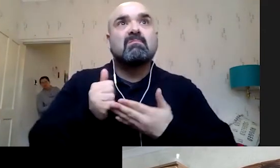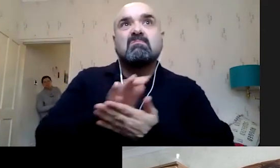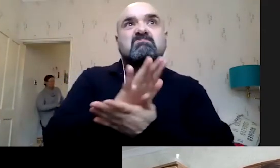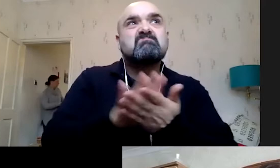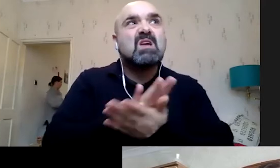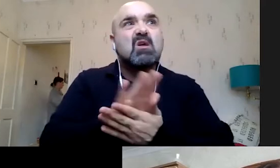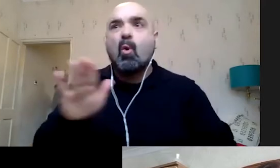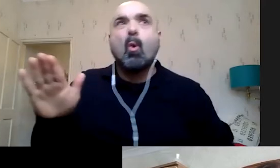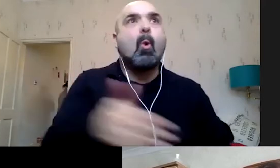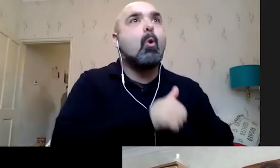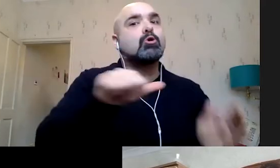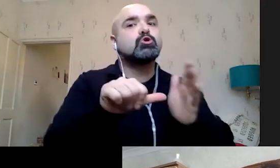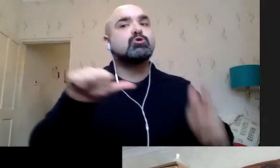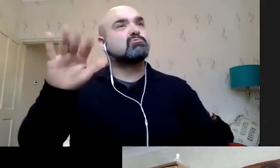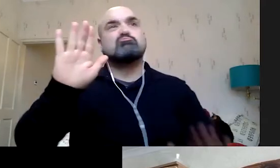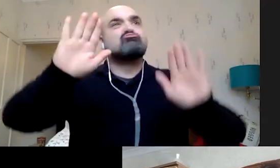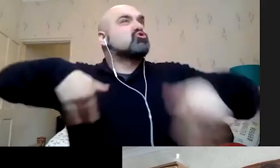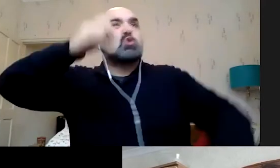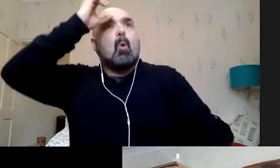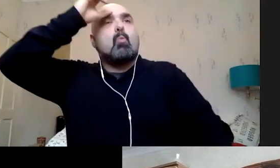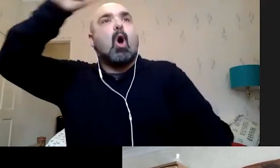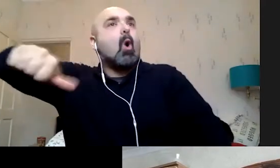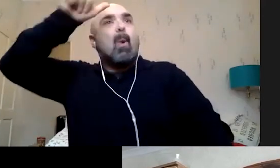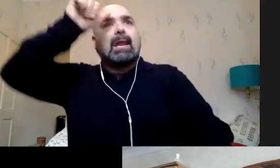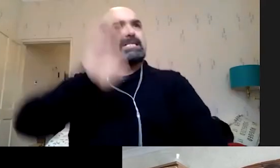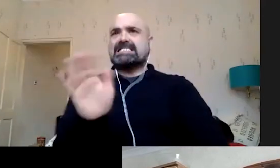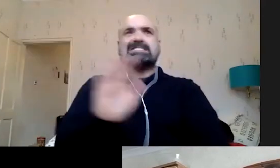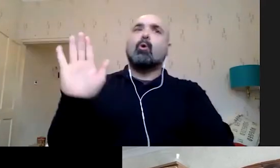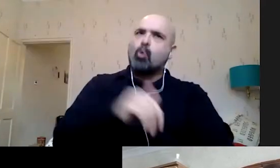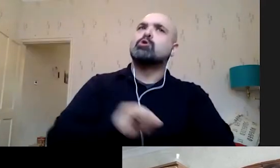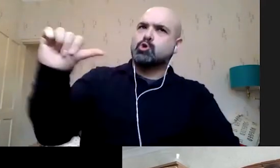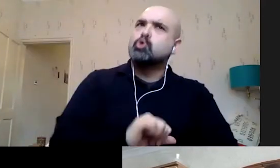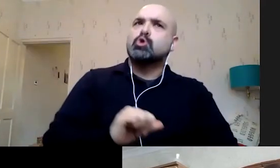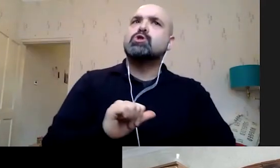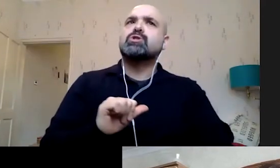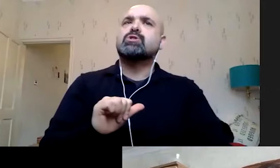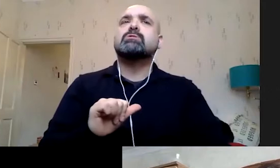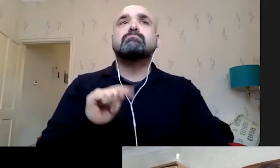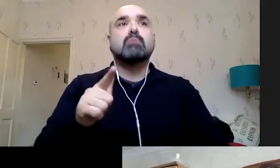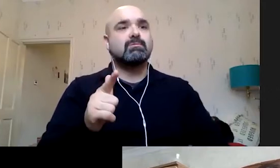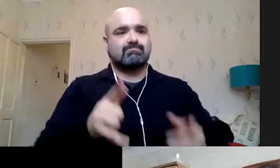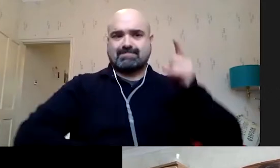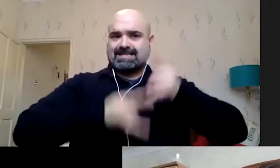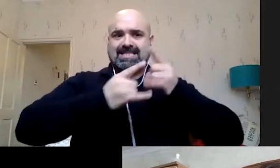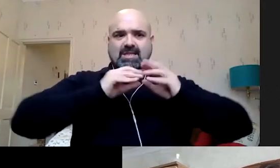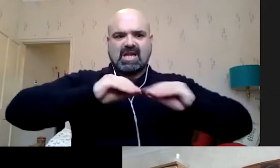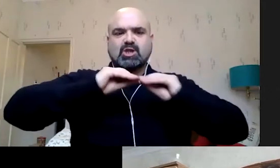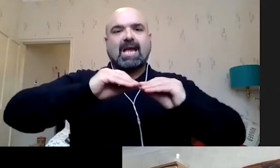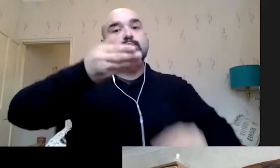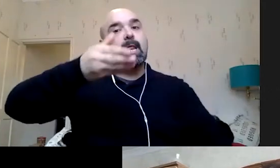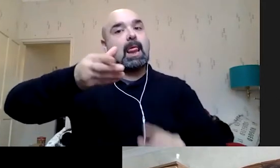everybody shouldn't have an awareness, but it's to say that when you're talking, you know, you're having sort of sex education lessons and so